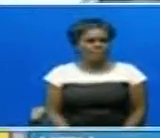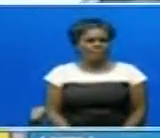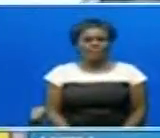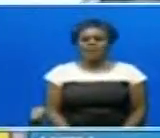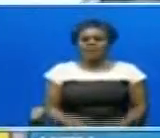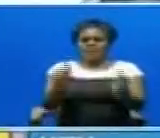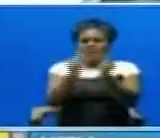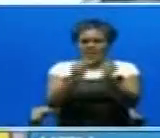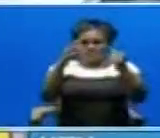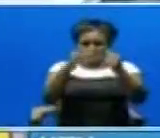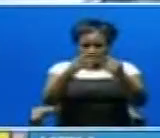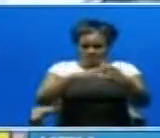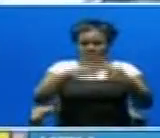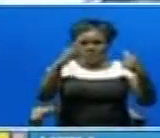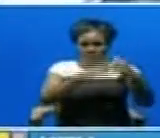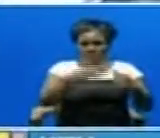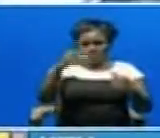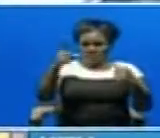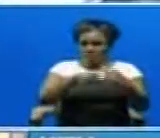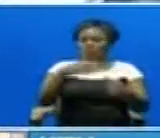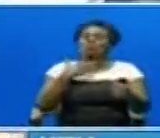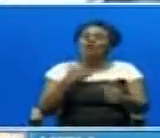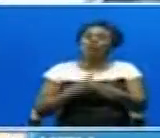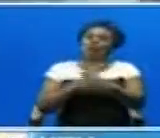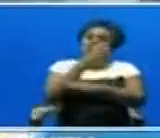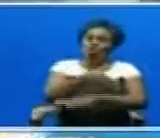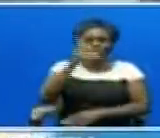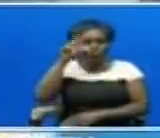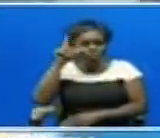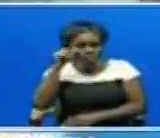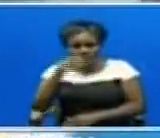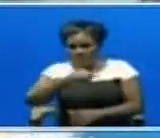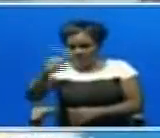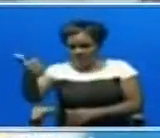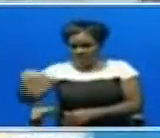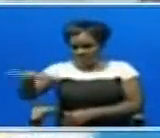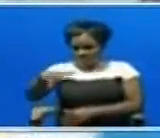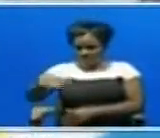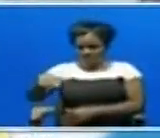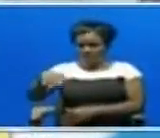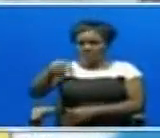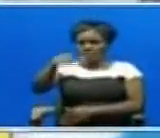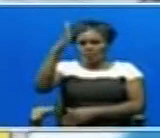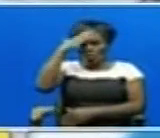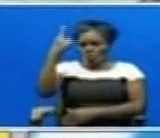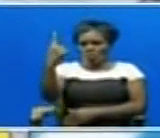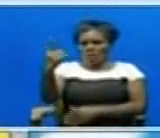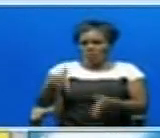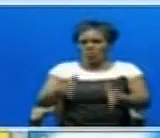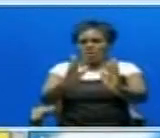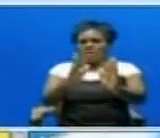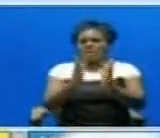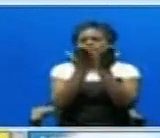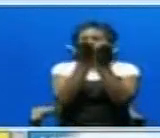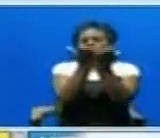Since 1989, people wanting to cross Mombasa Island into the mainland south and vice versa have known only one way to do